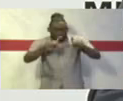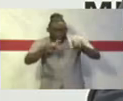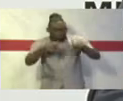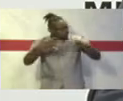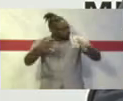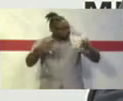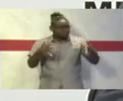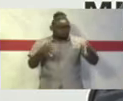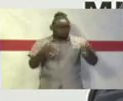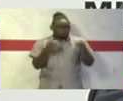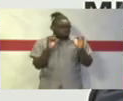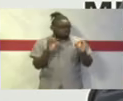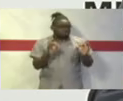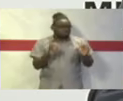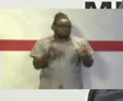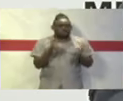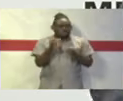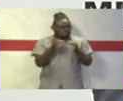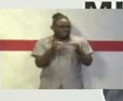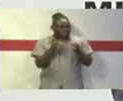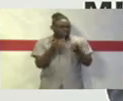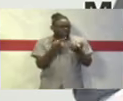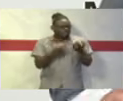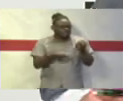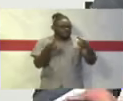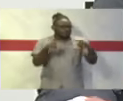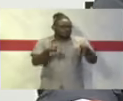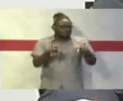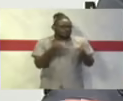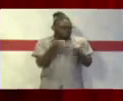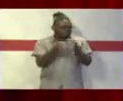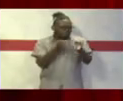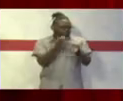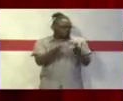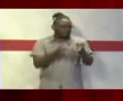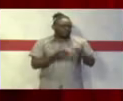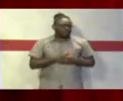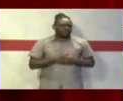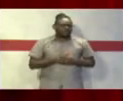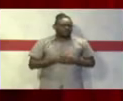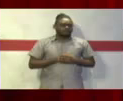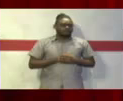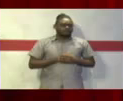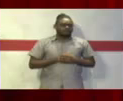people and what happens in general. Thank you very much, CMO. We now